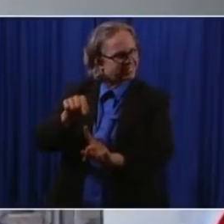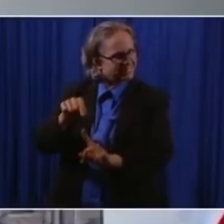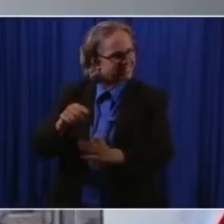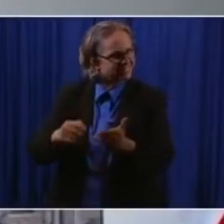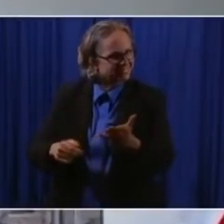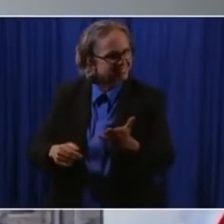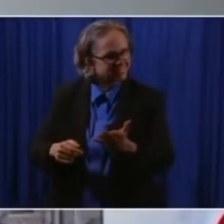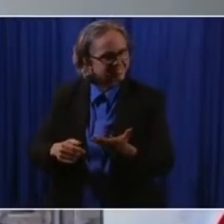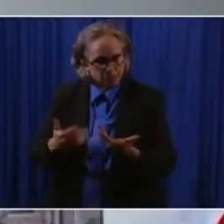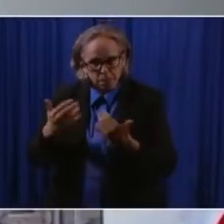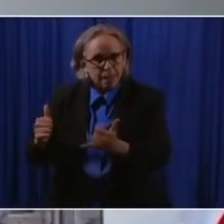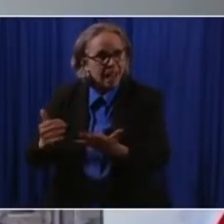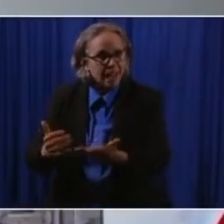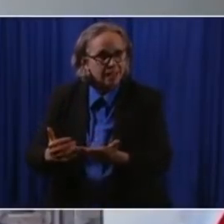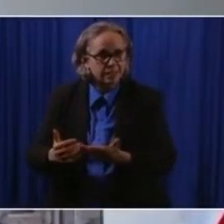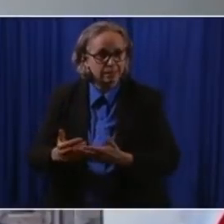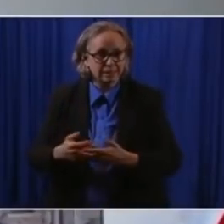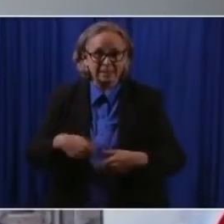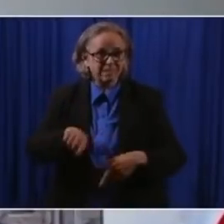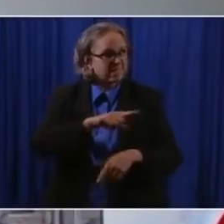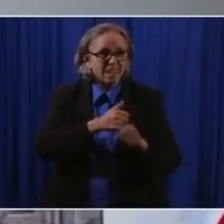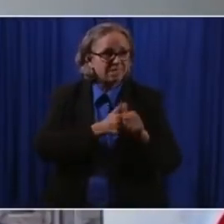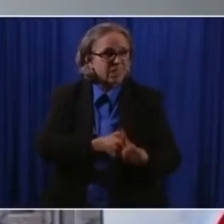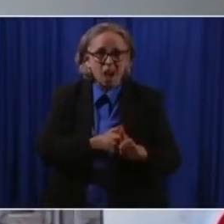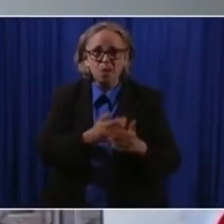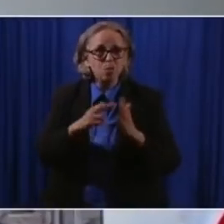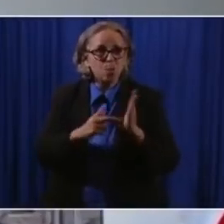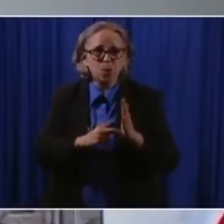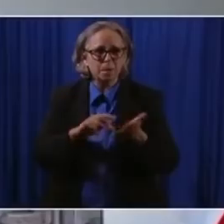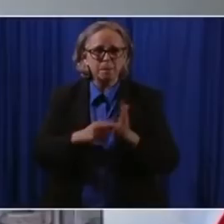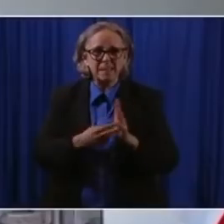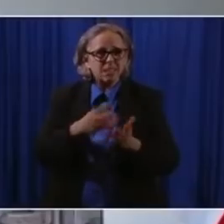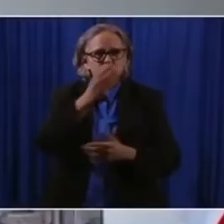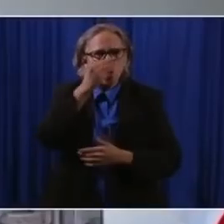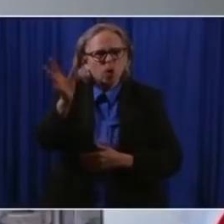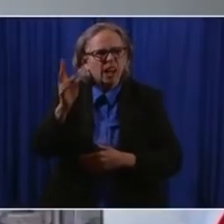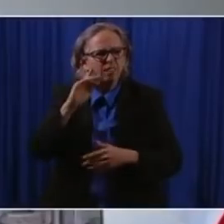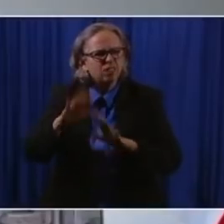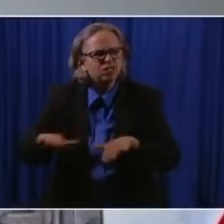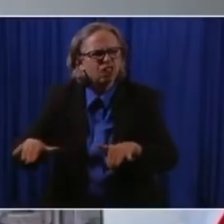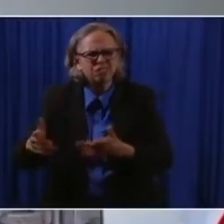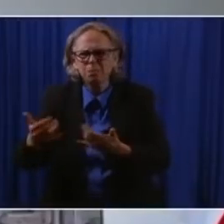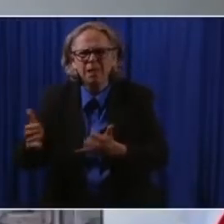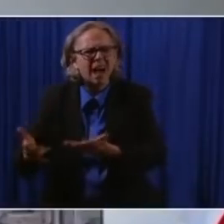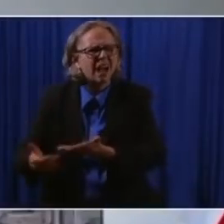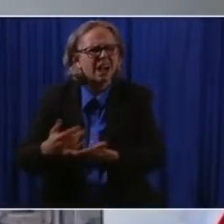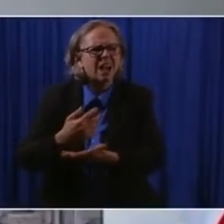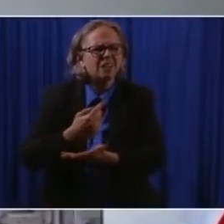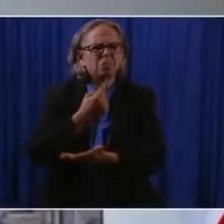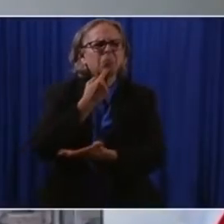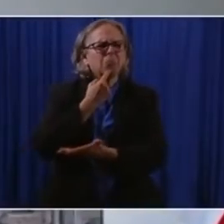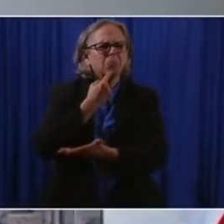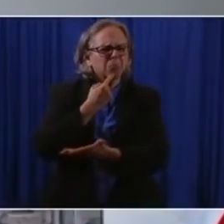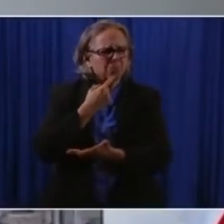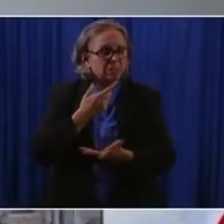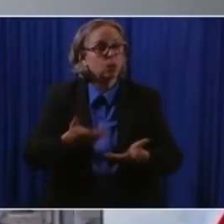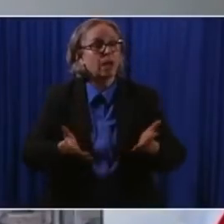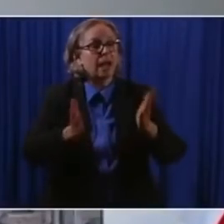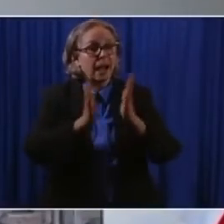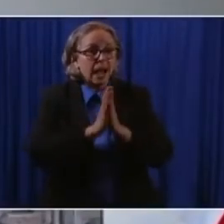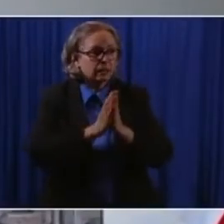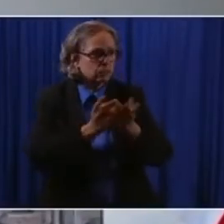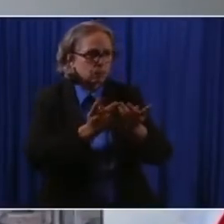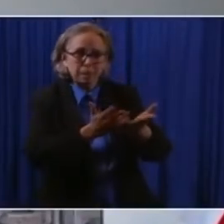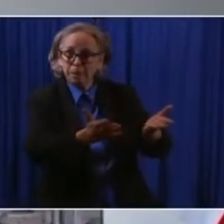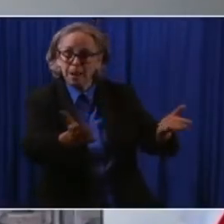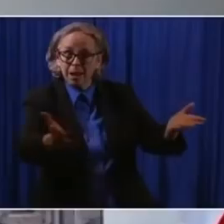looking out for them. And so we would appeal to people to the best interests of the students that they're supposed to